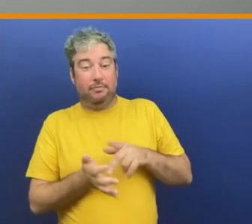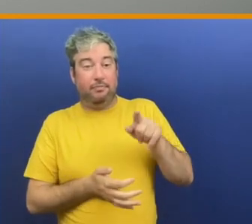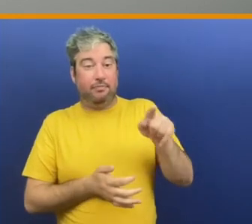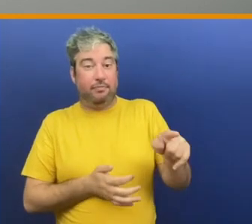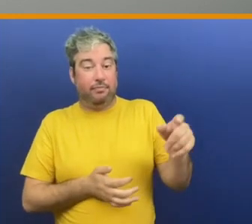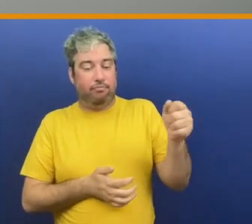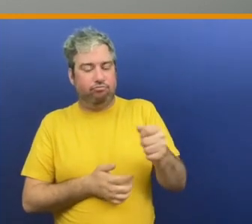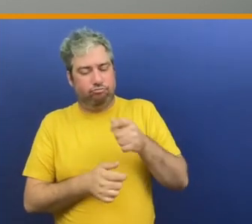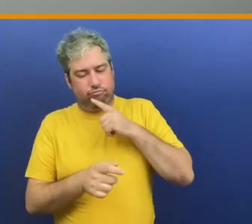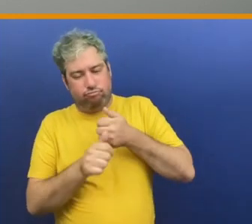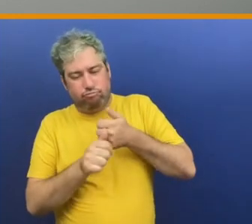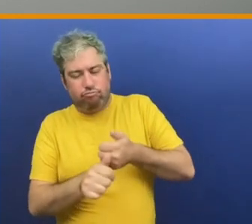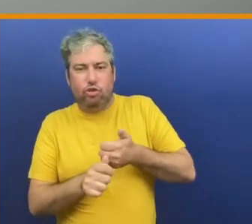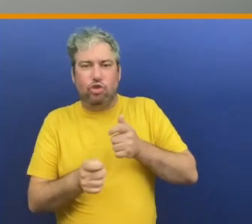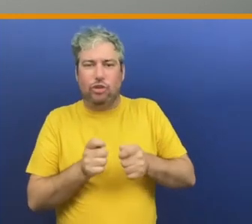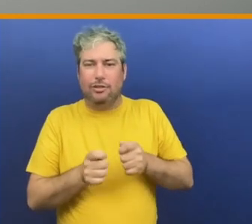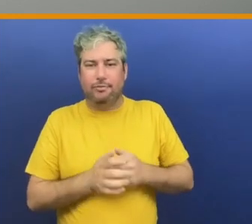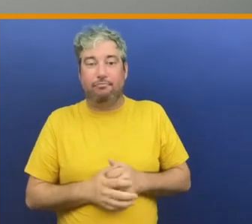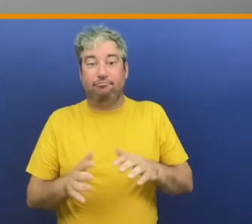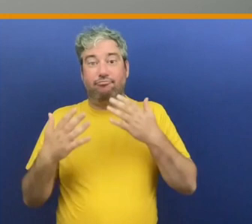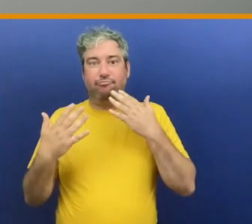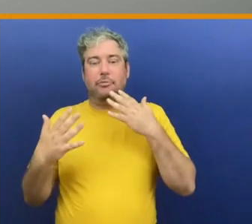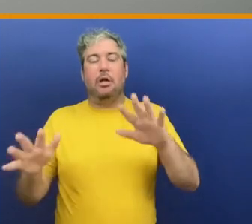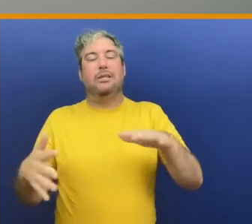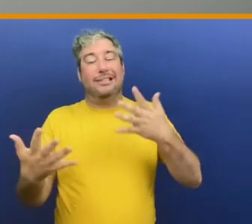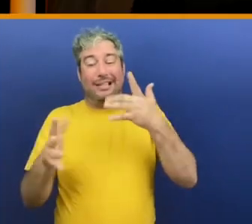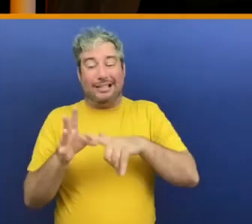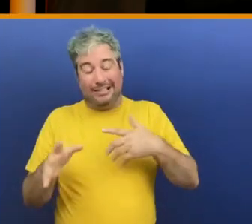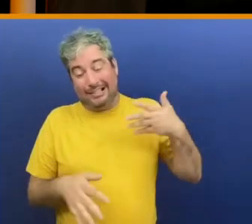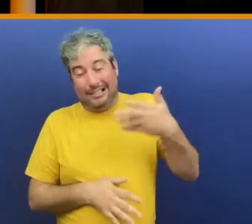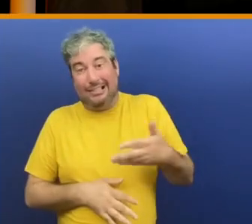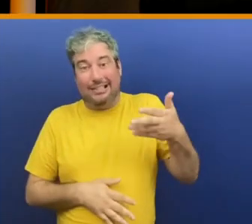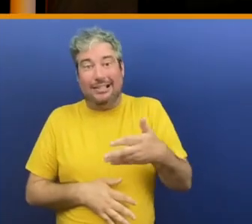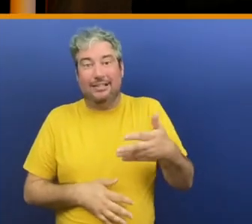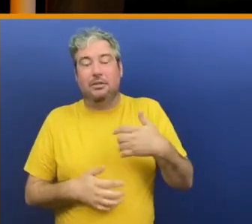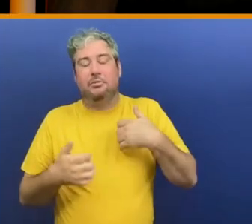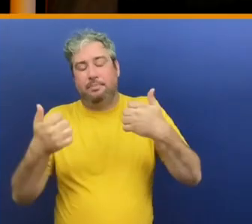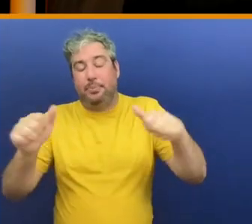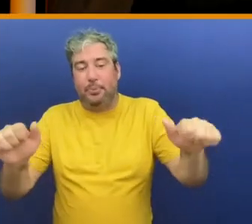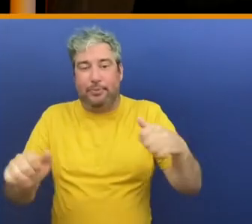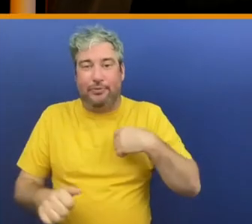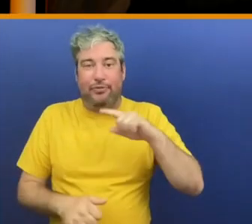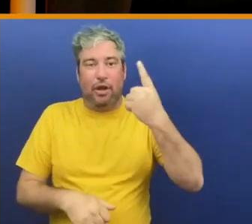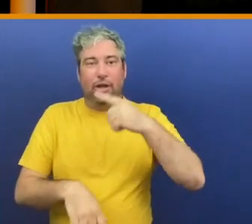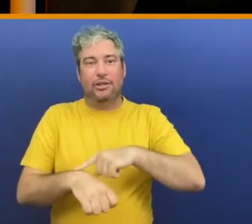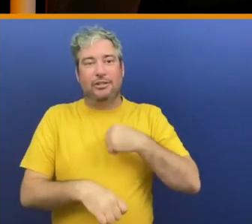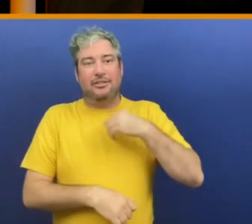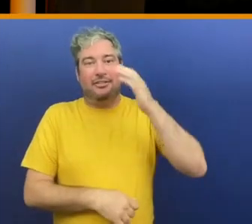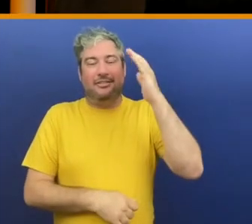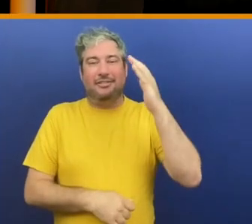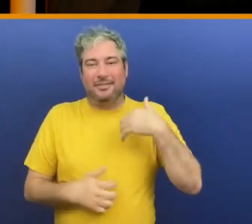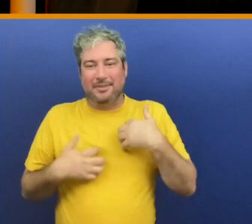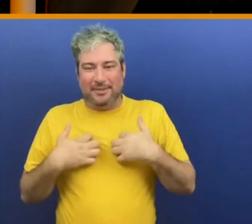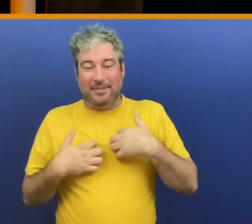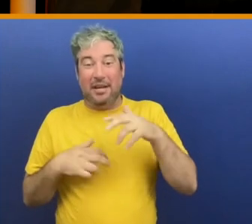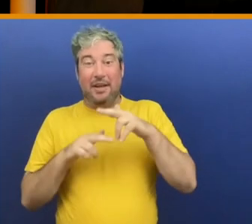10 years of attending conference that I'm finally giving my first conference speech. Flo has spoken about how we develop these proposals and what they involve, and I